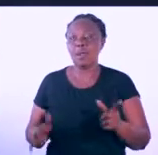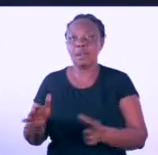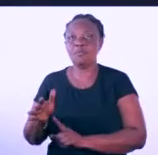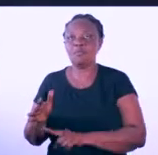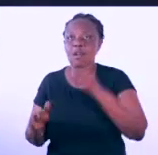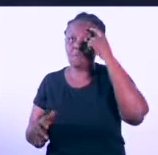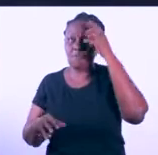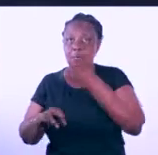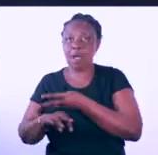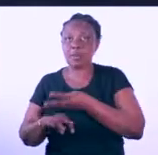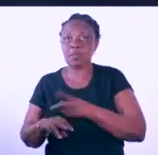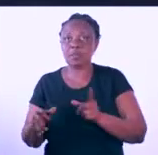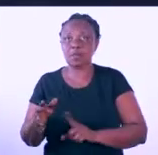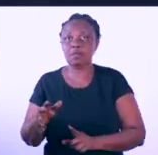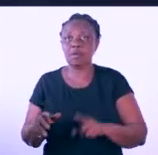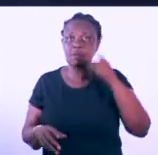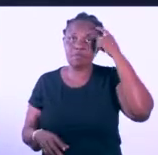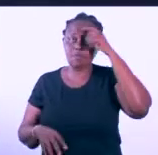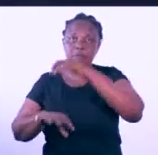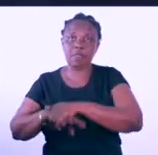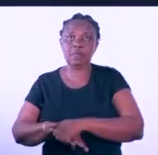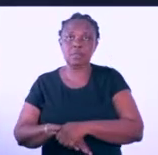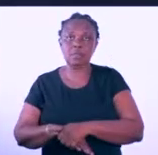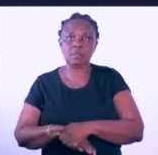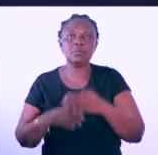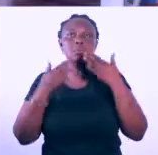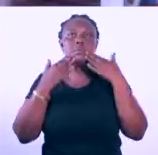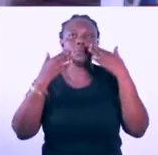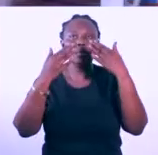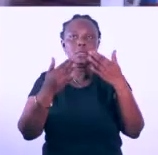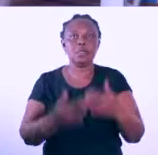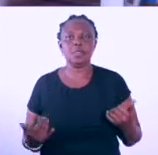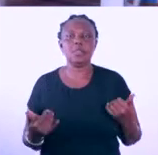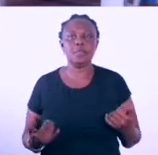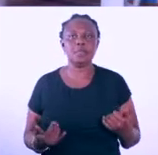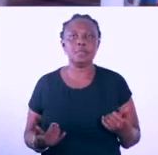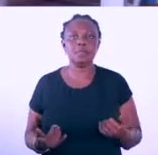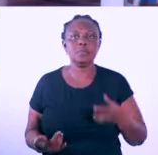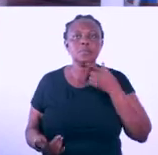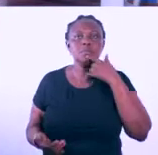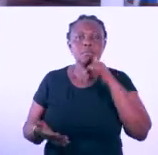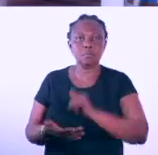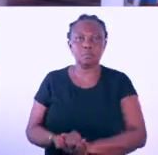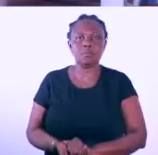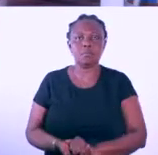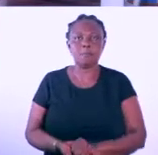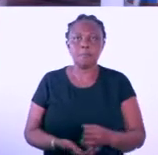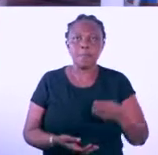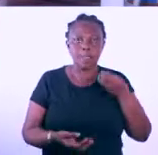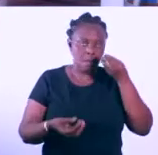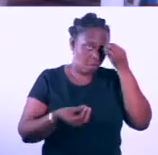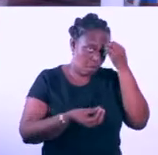mathematics and level 1 for English. Thank you. I beg to say that you observe